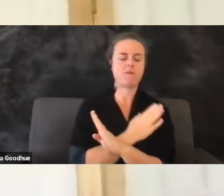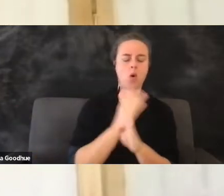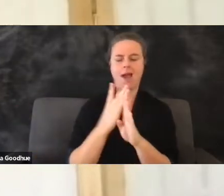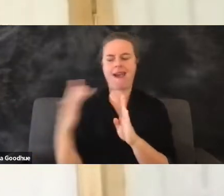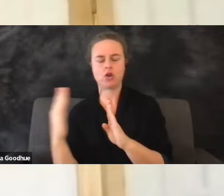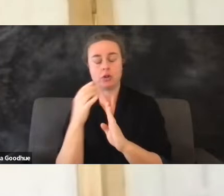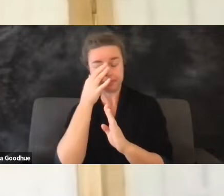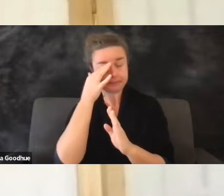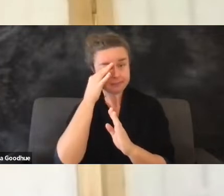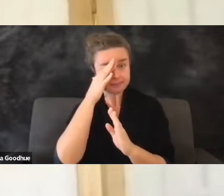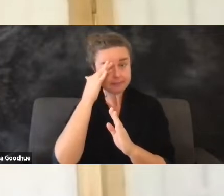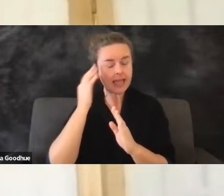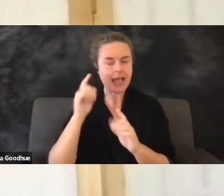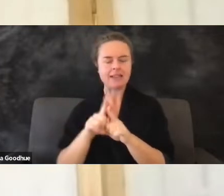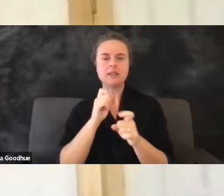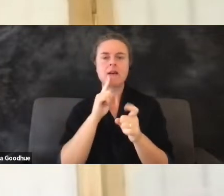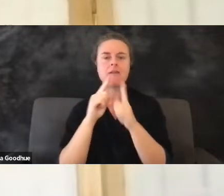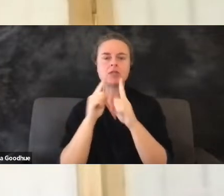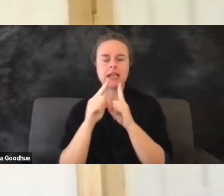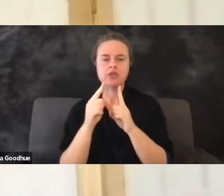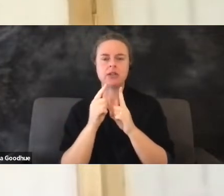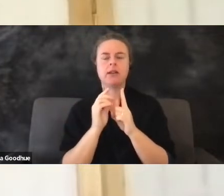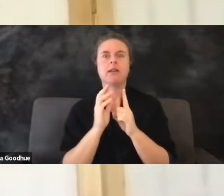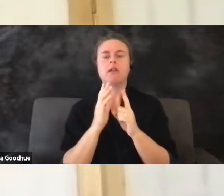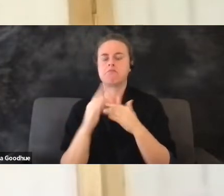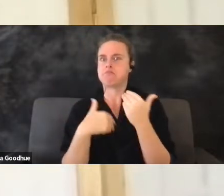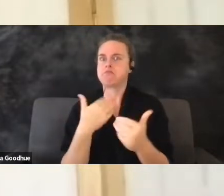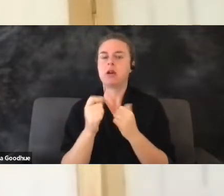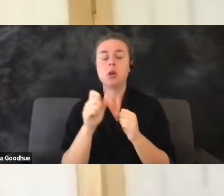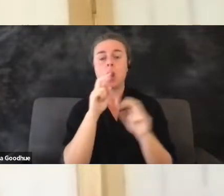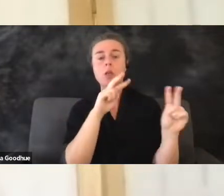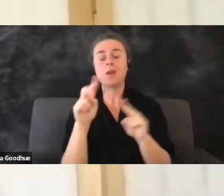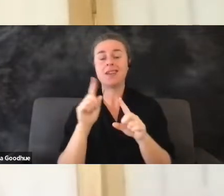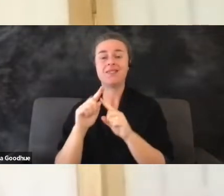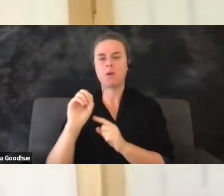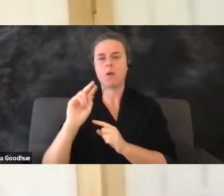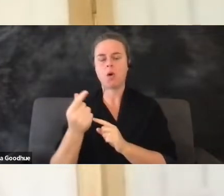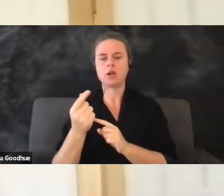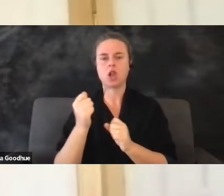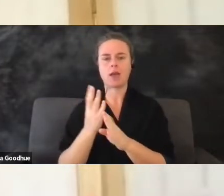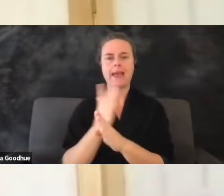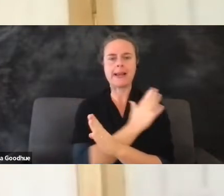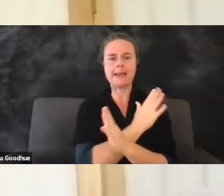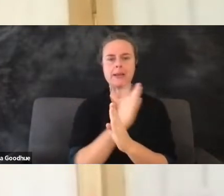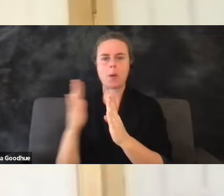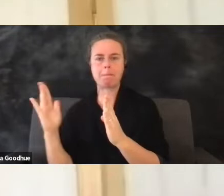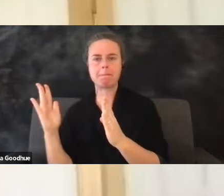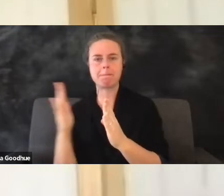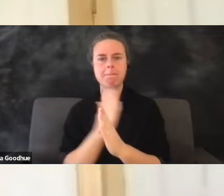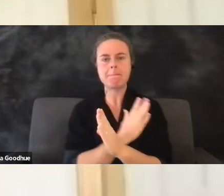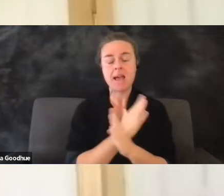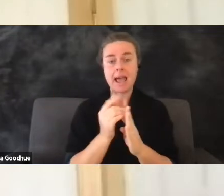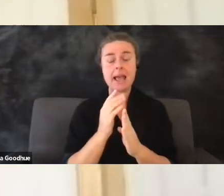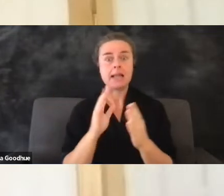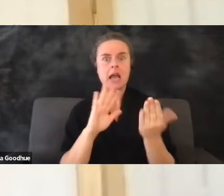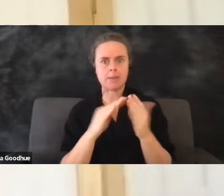plays out over the course of this morning, you're looking at organizations that are all along that continuum and a community that's showing up